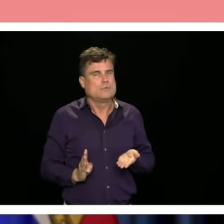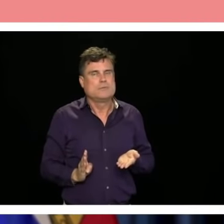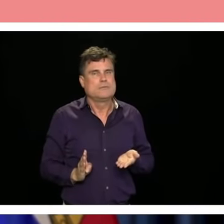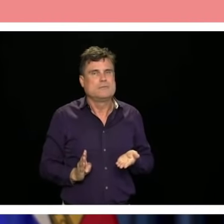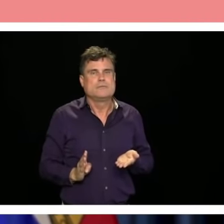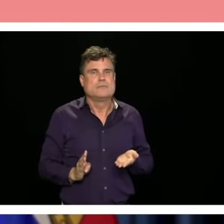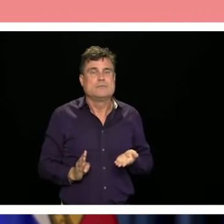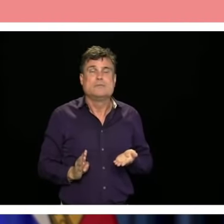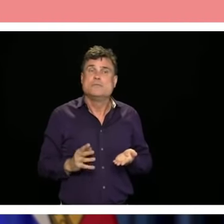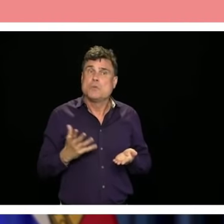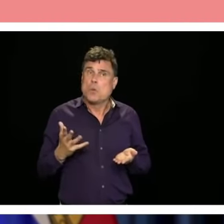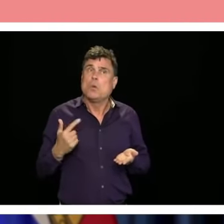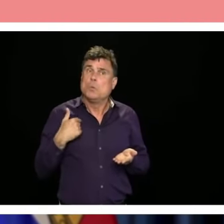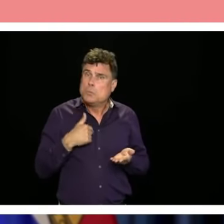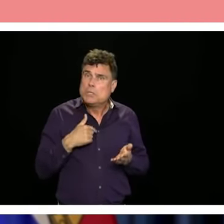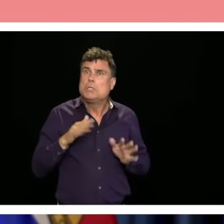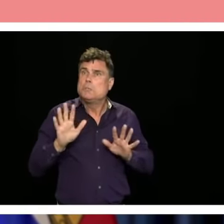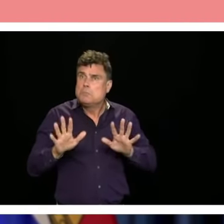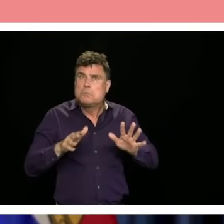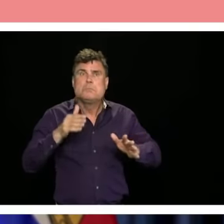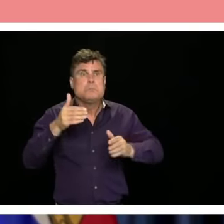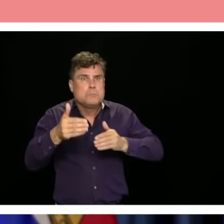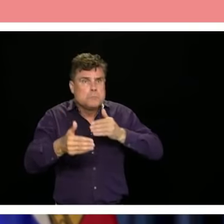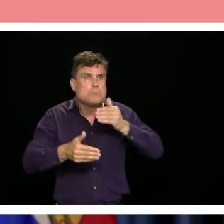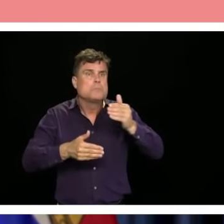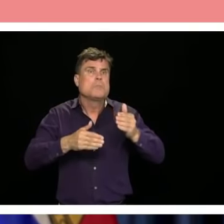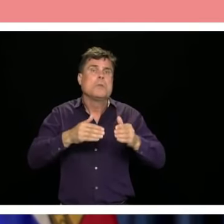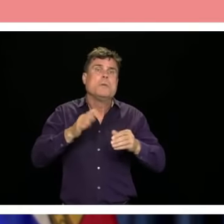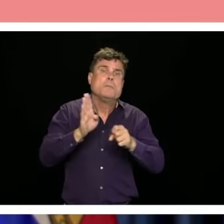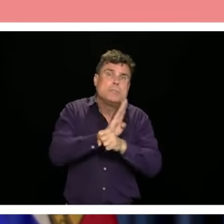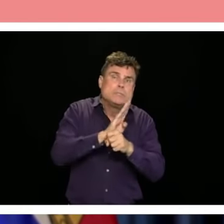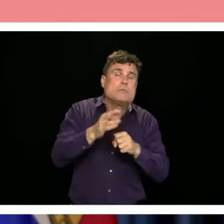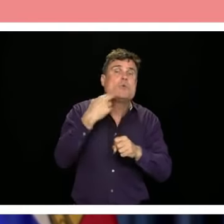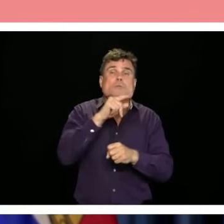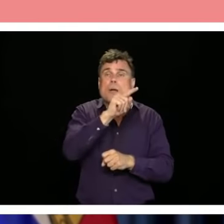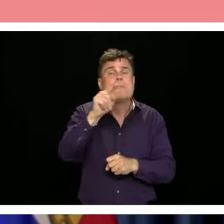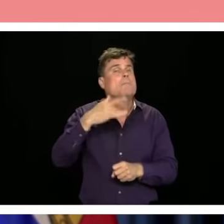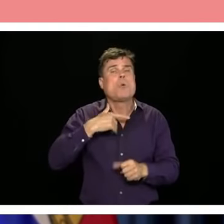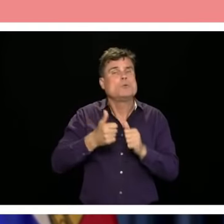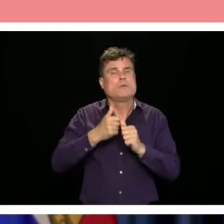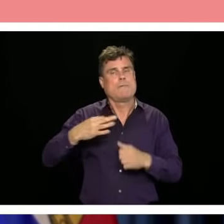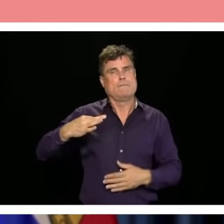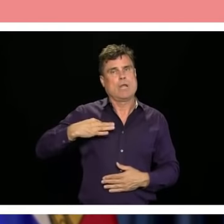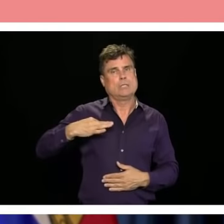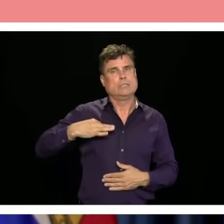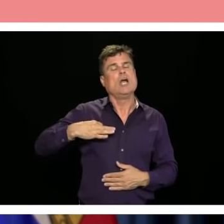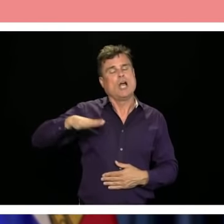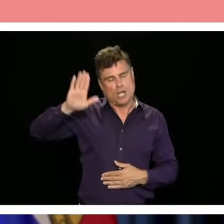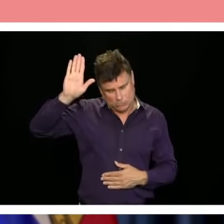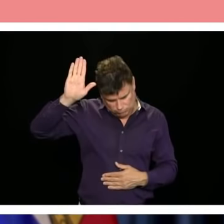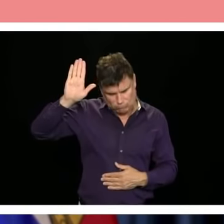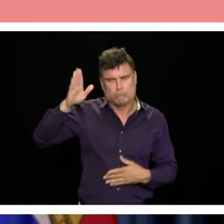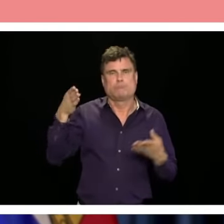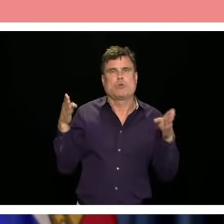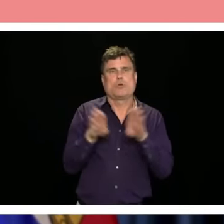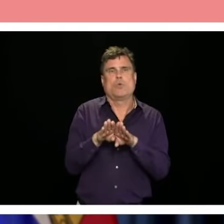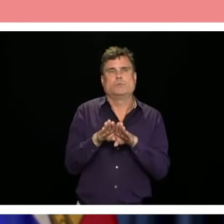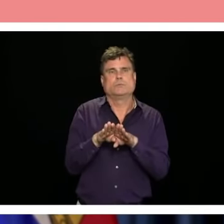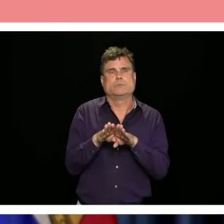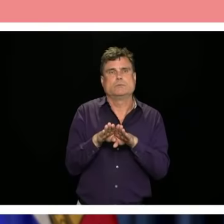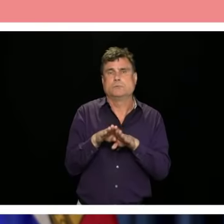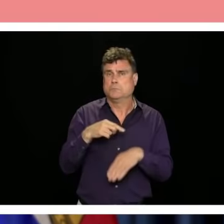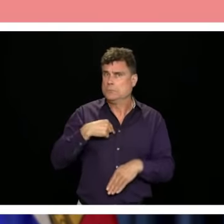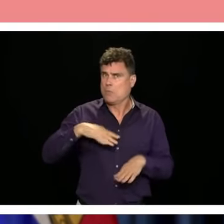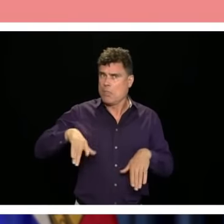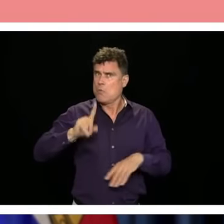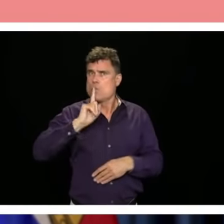we followed the science and worked with those sectors to keep them going. And we're going to continue to do that over time. So I know people are anxious for a day, a moment,